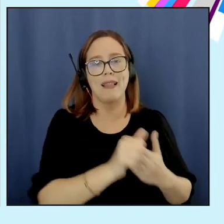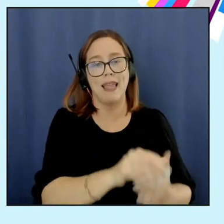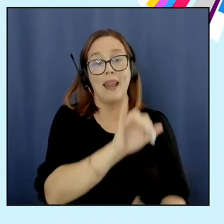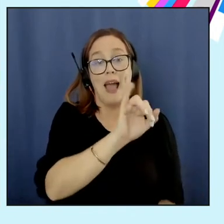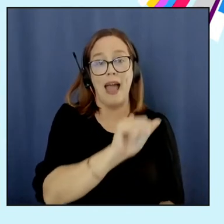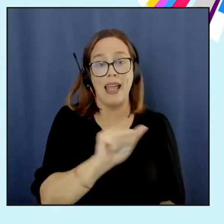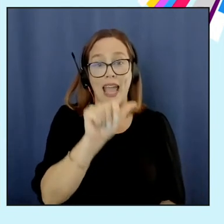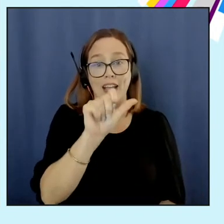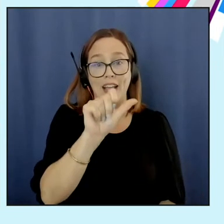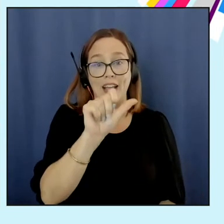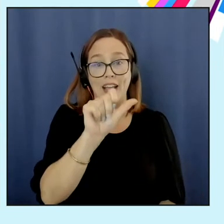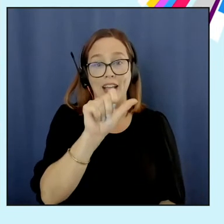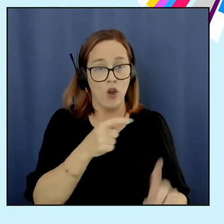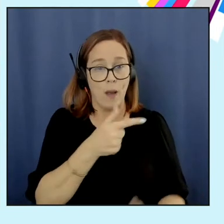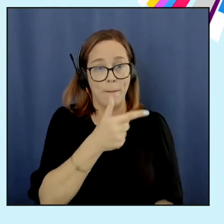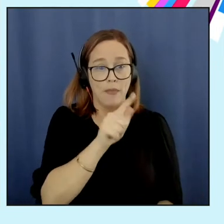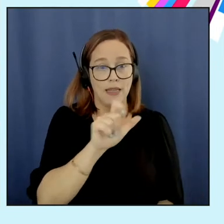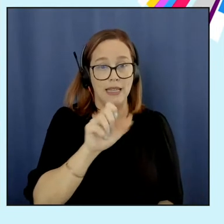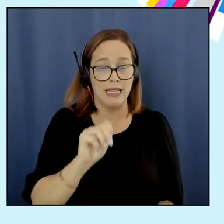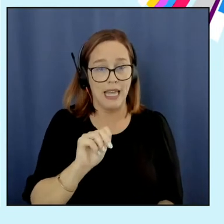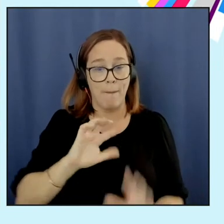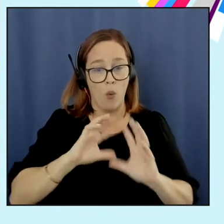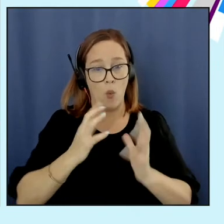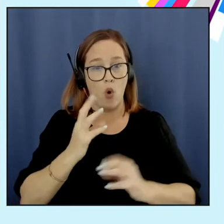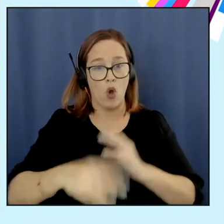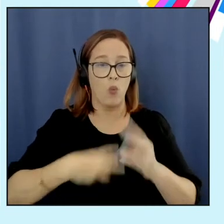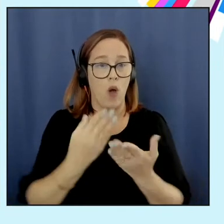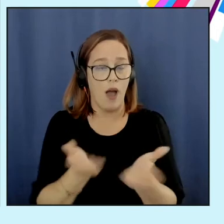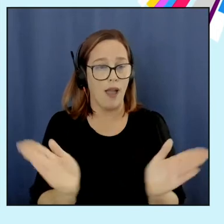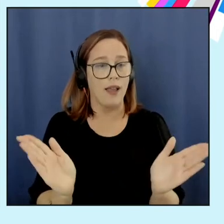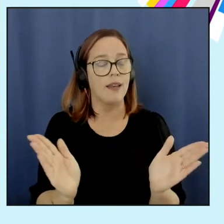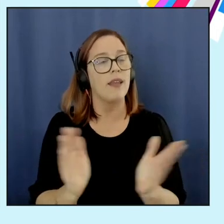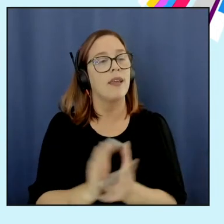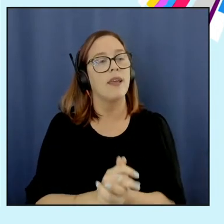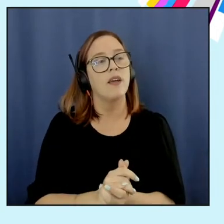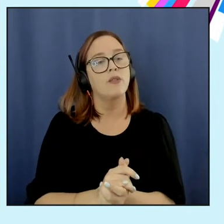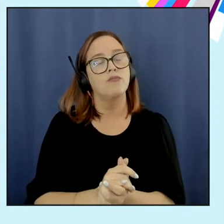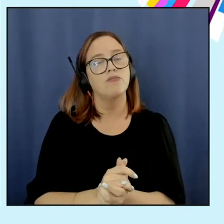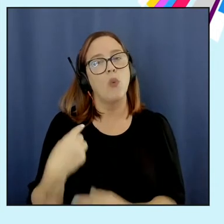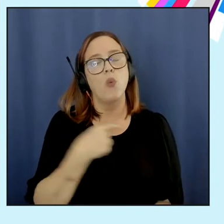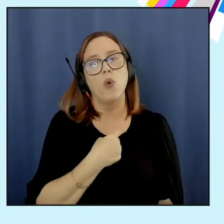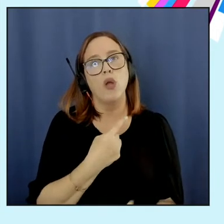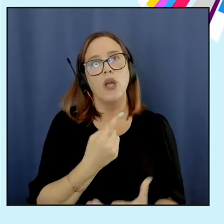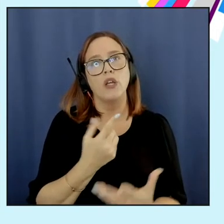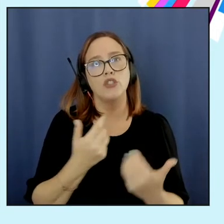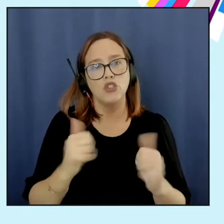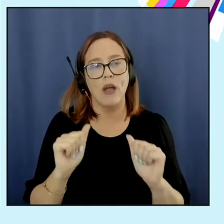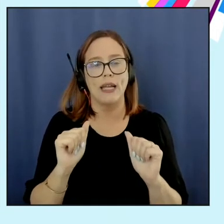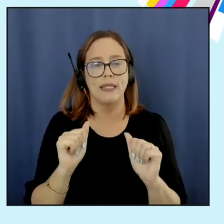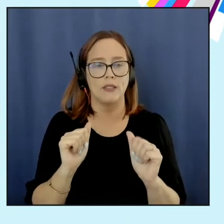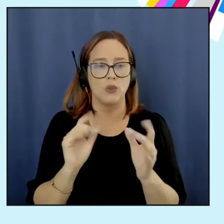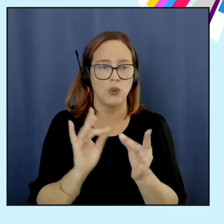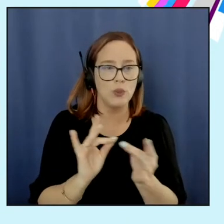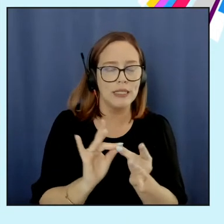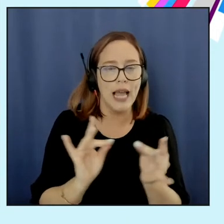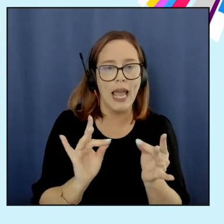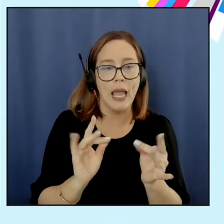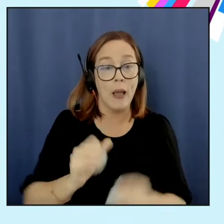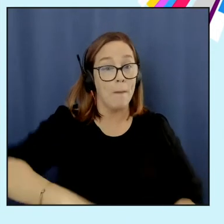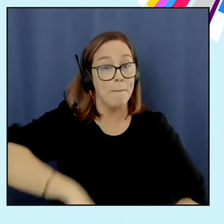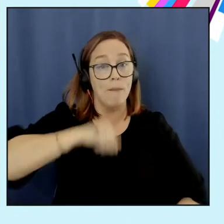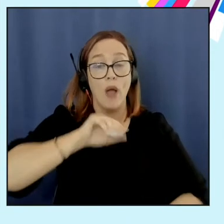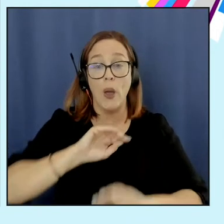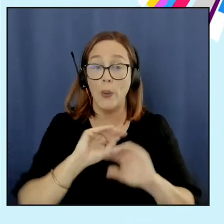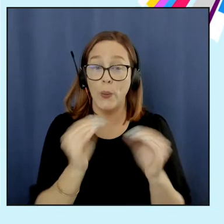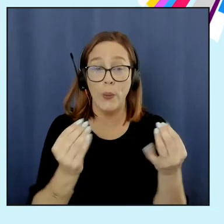Gleam Worldwide, where pretty much what we're trying to say is that Pride Has No More Borders means that